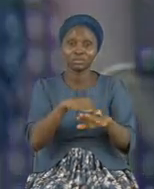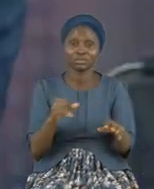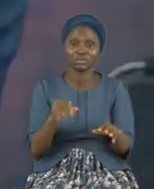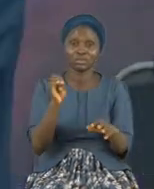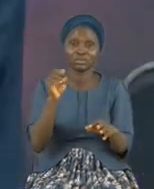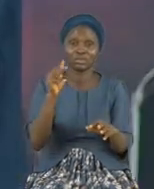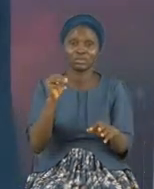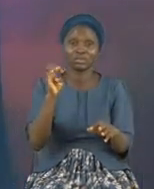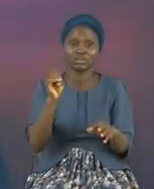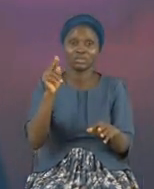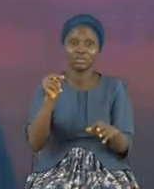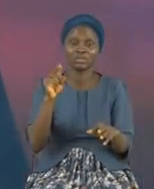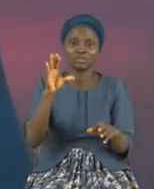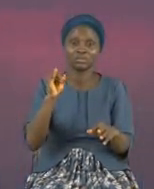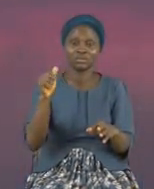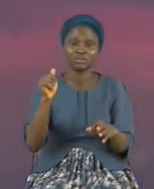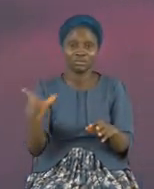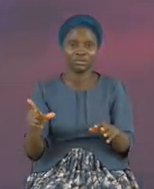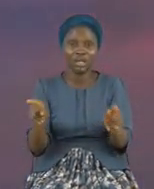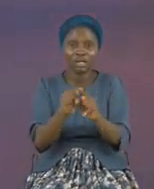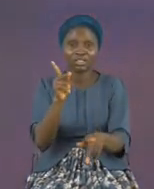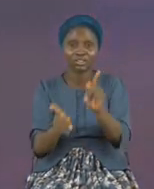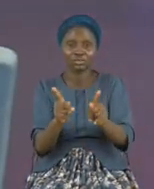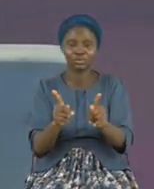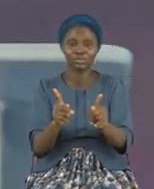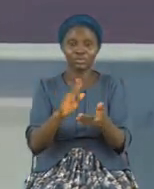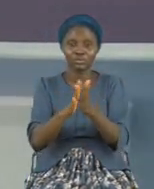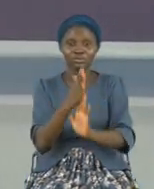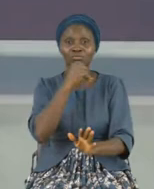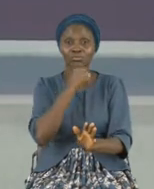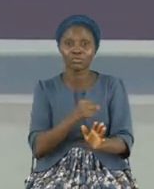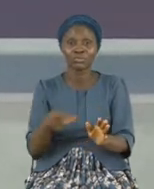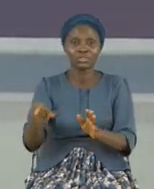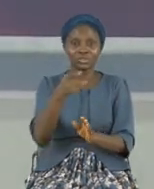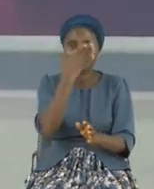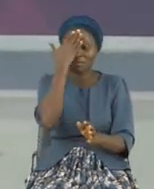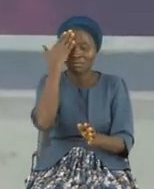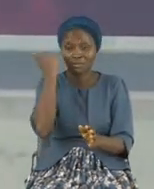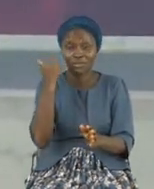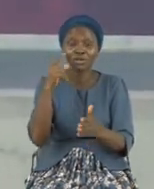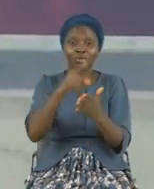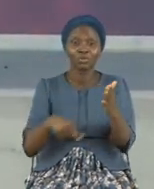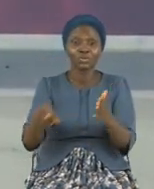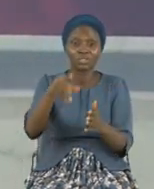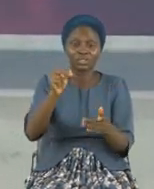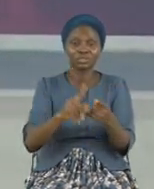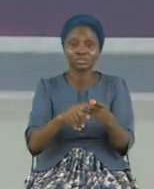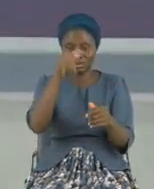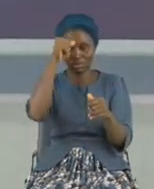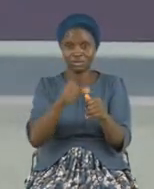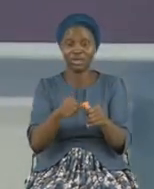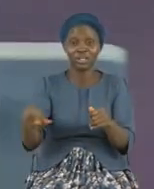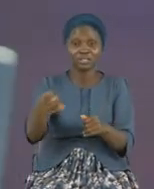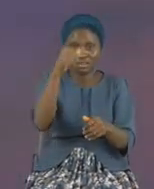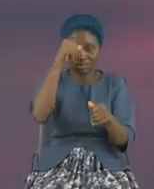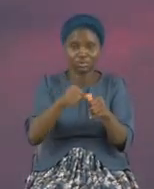get older, they forget what they ought to remember. They remember what they ought to forget. They go back to the